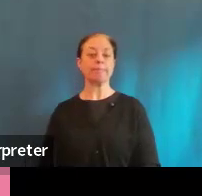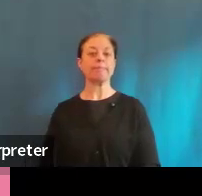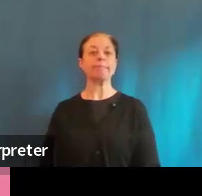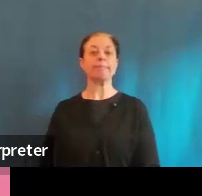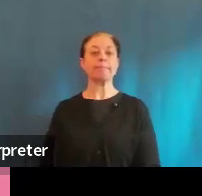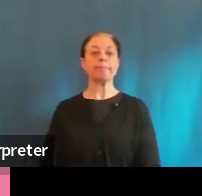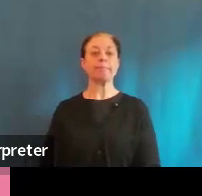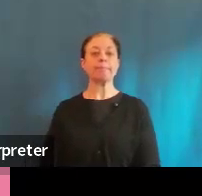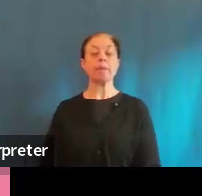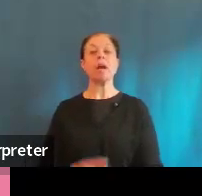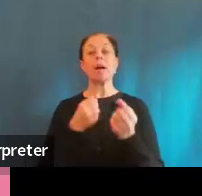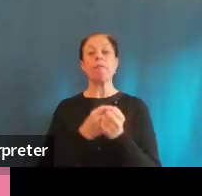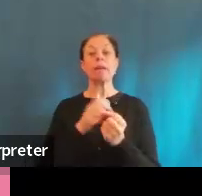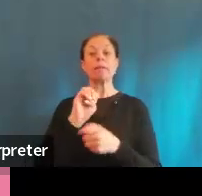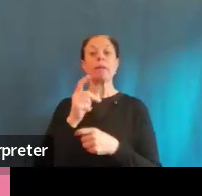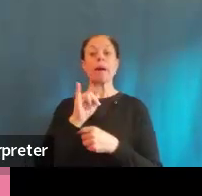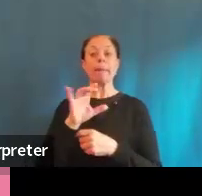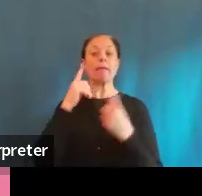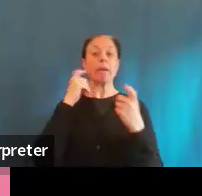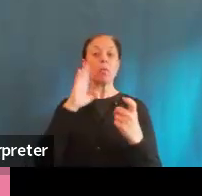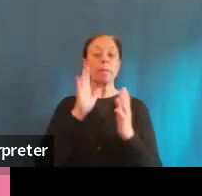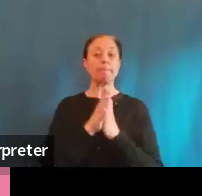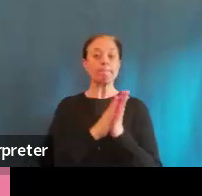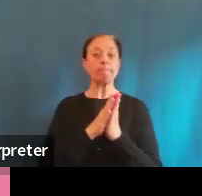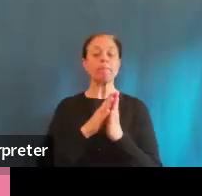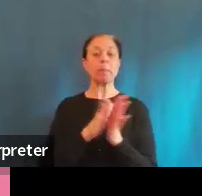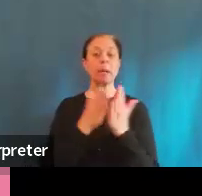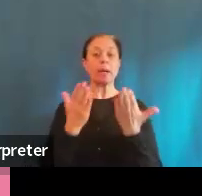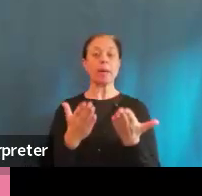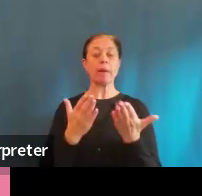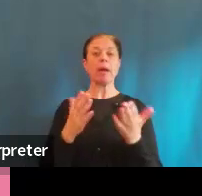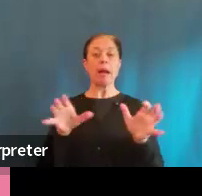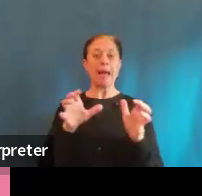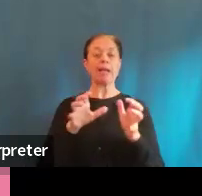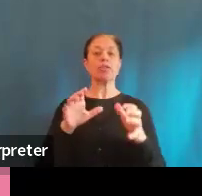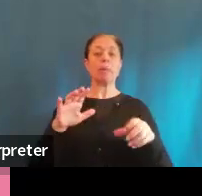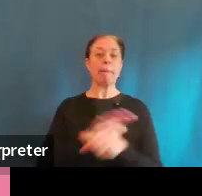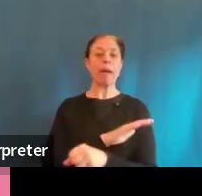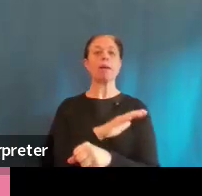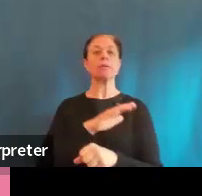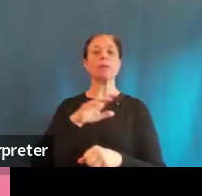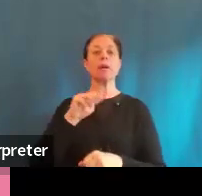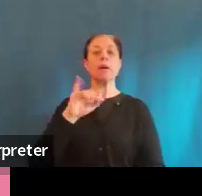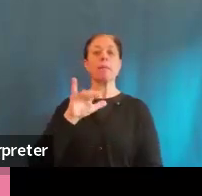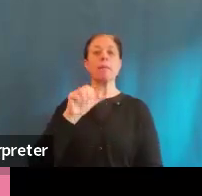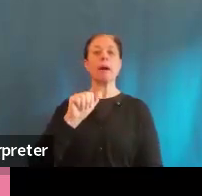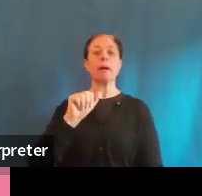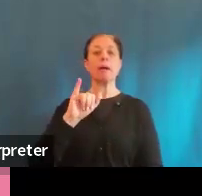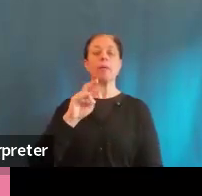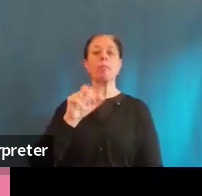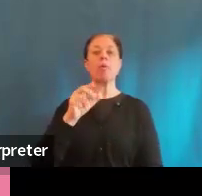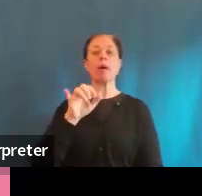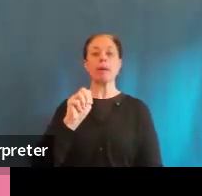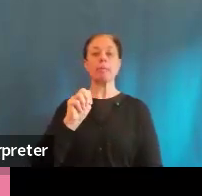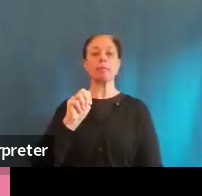Great. Fans of epic fantasy will be eager to pick up the action-packed finale to Maya Ibrahim's Spice Road trilogy. And if